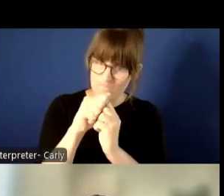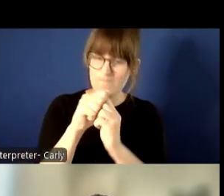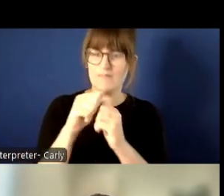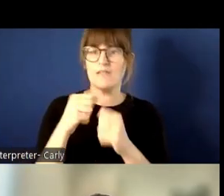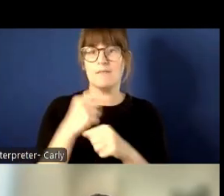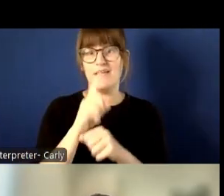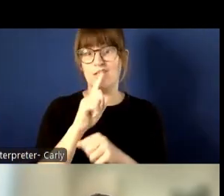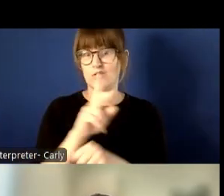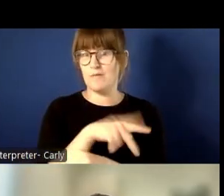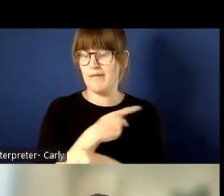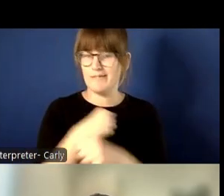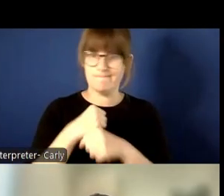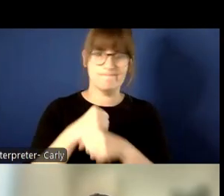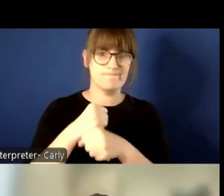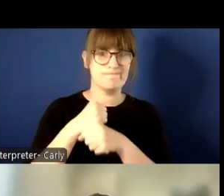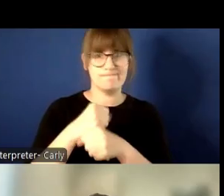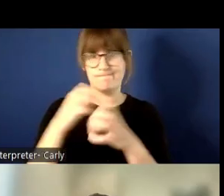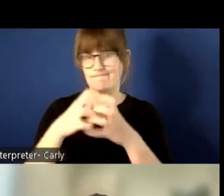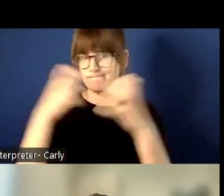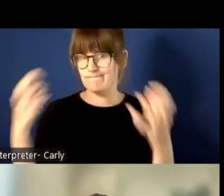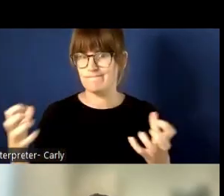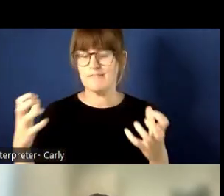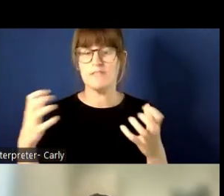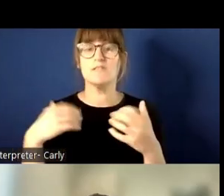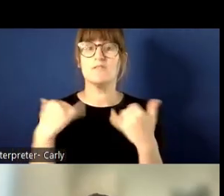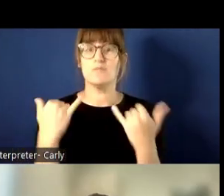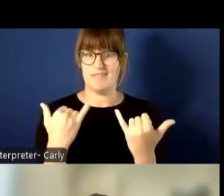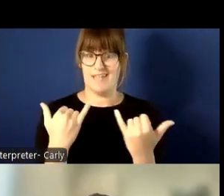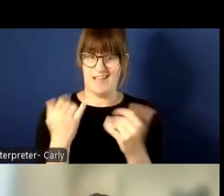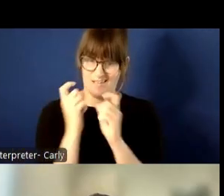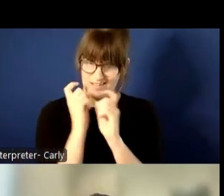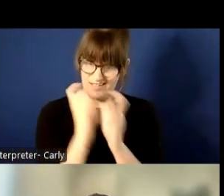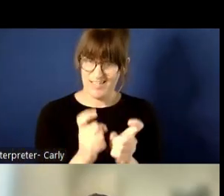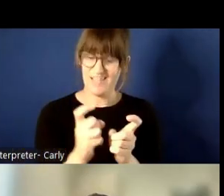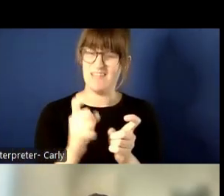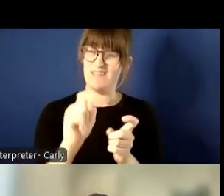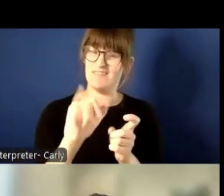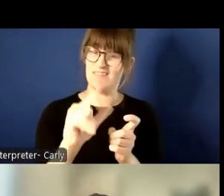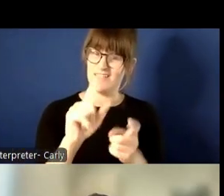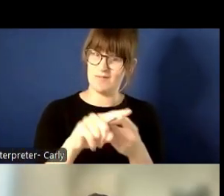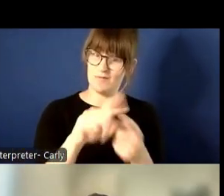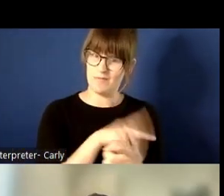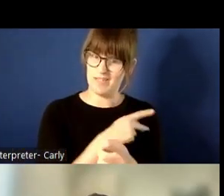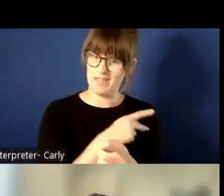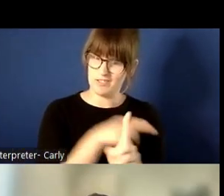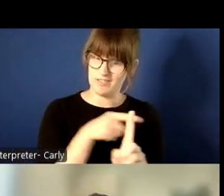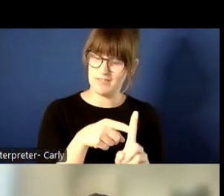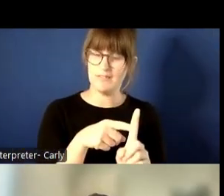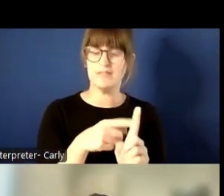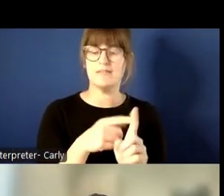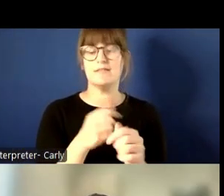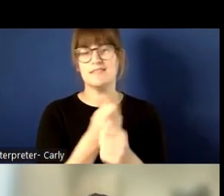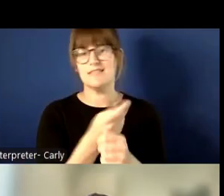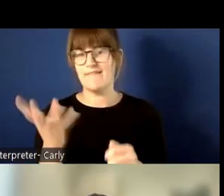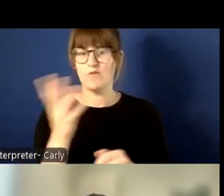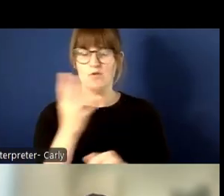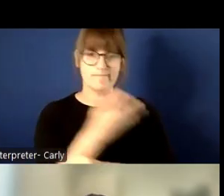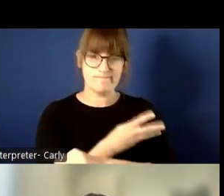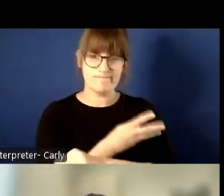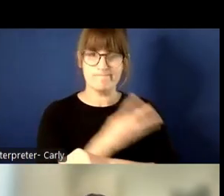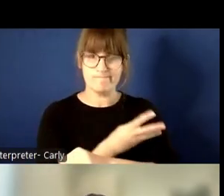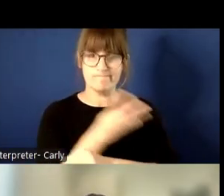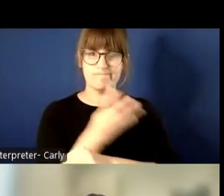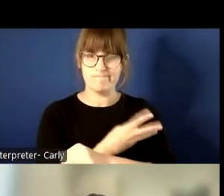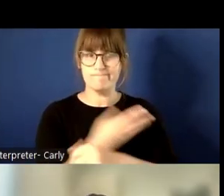them. So then you basically give back the patient these expanded TILs, and then you give them several infusions of this